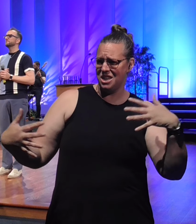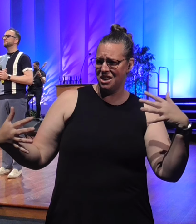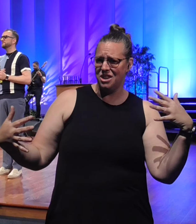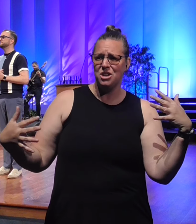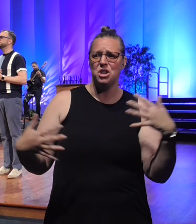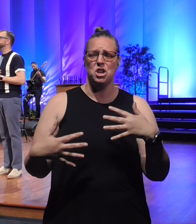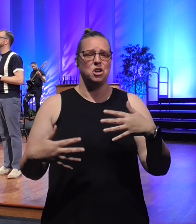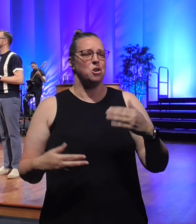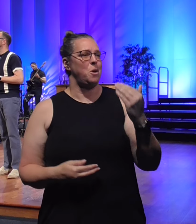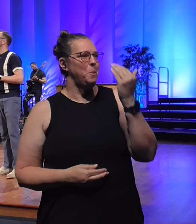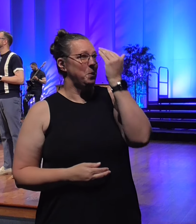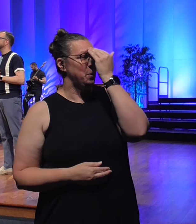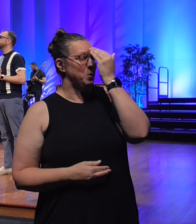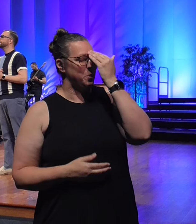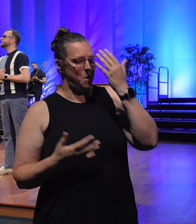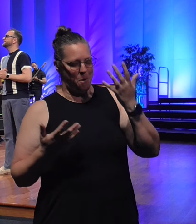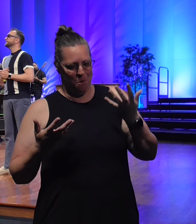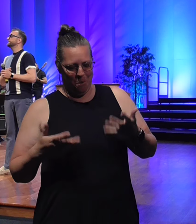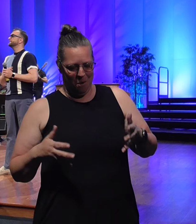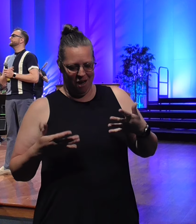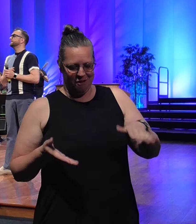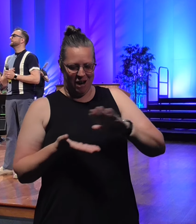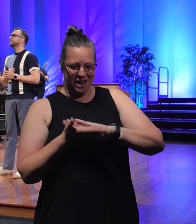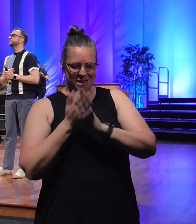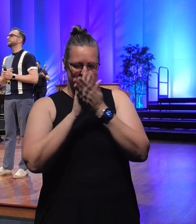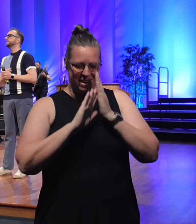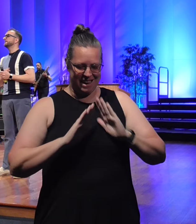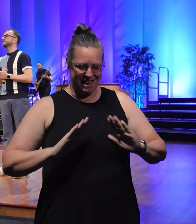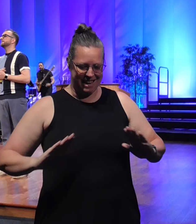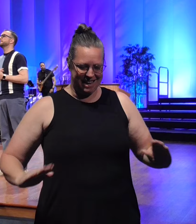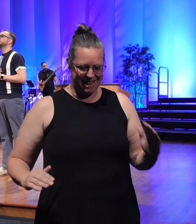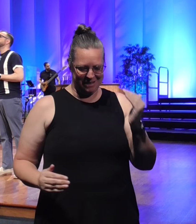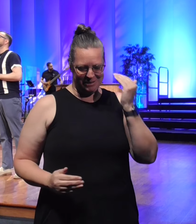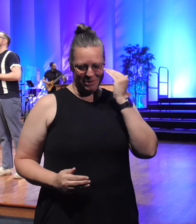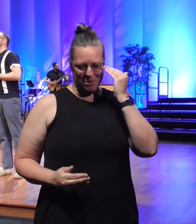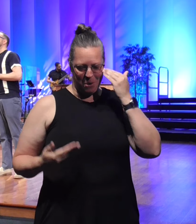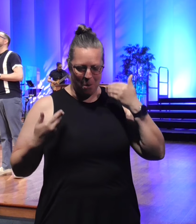knowing peace still knows my